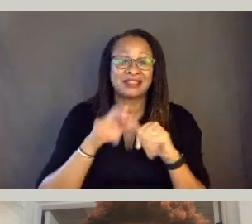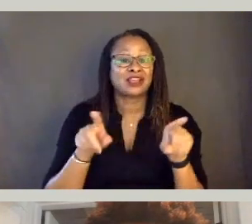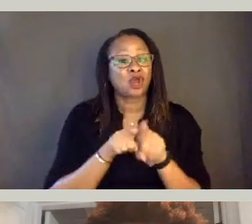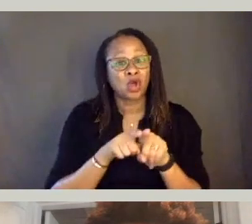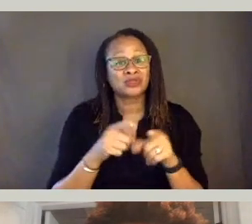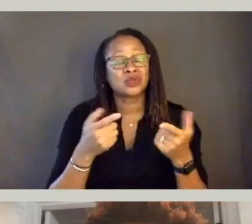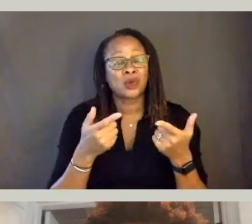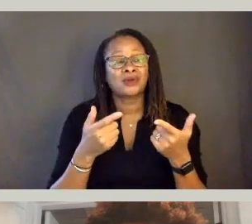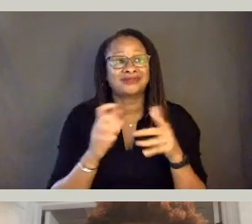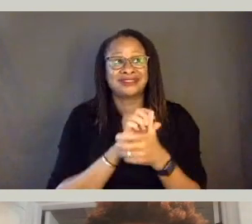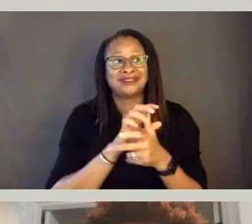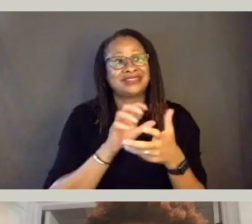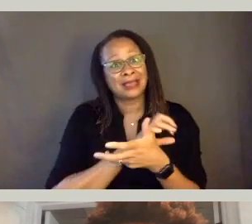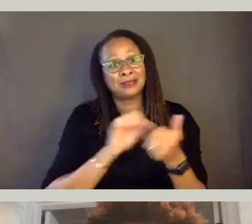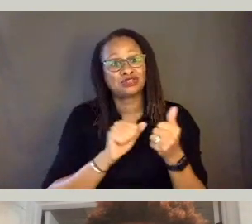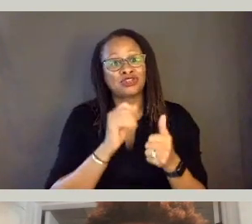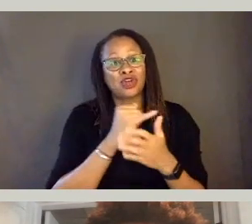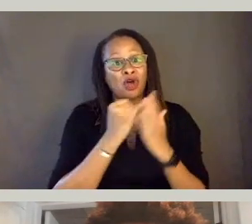from a social justice perspective,